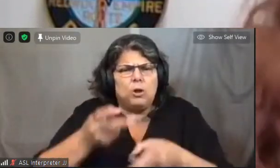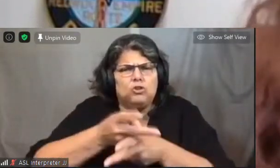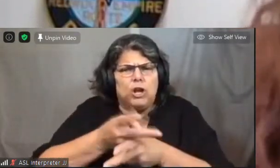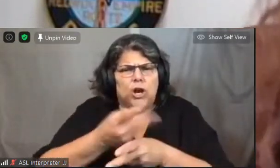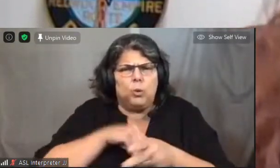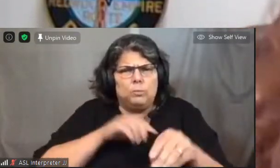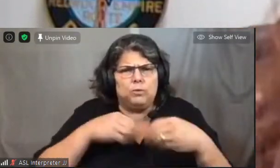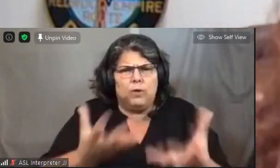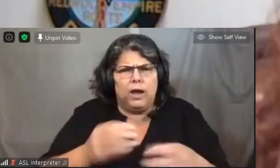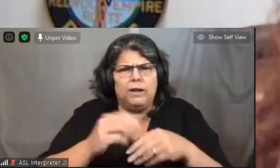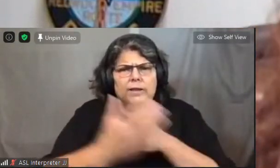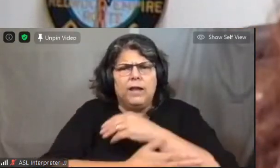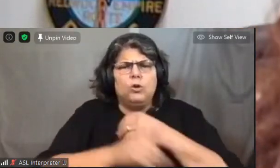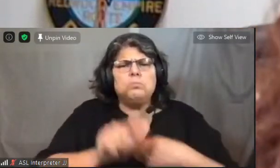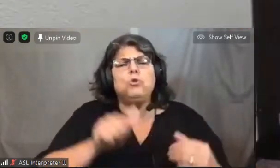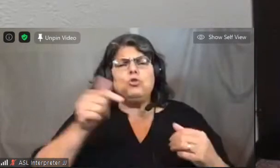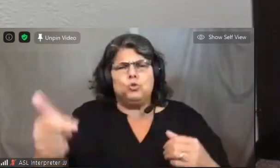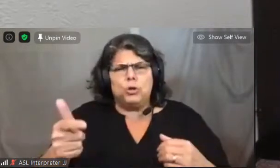county?